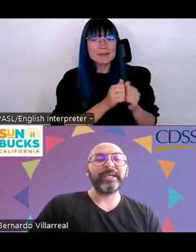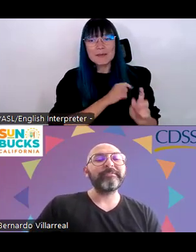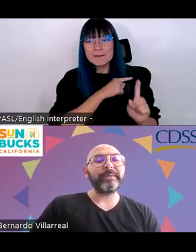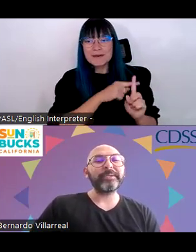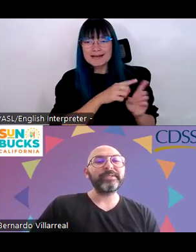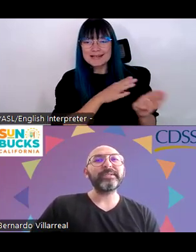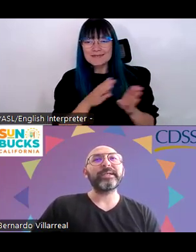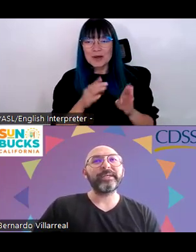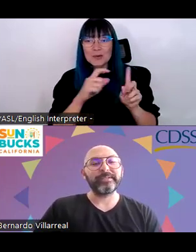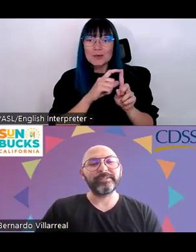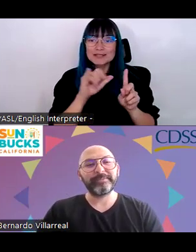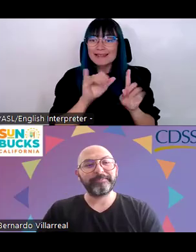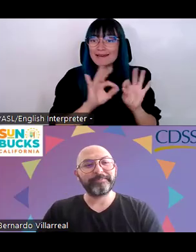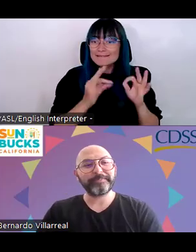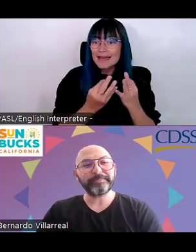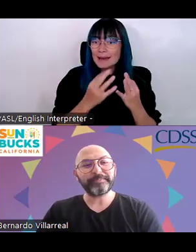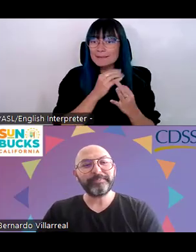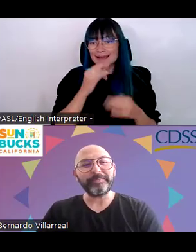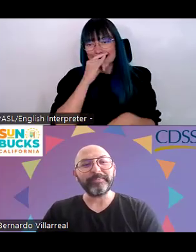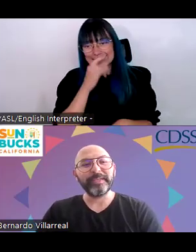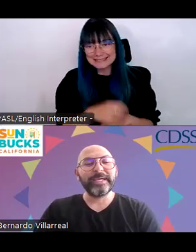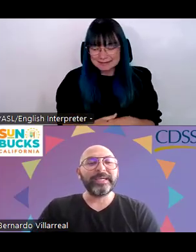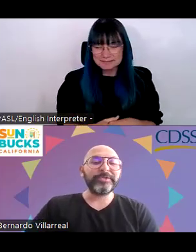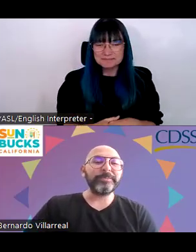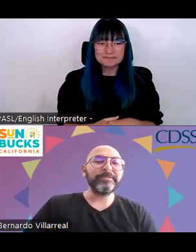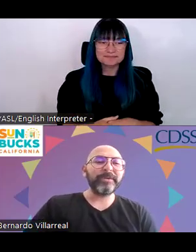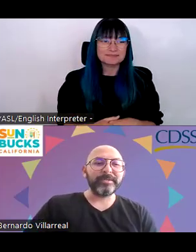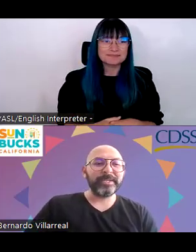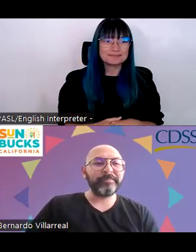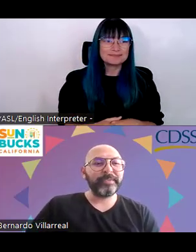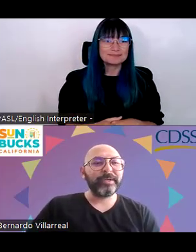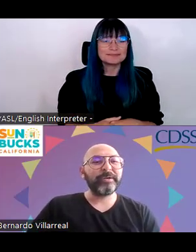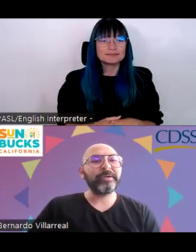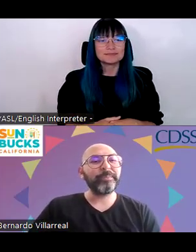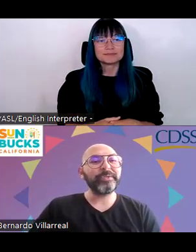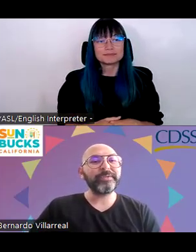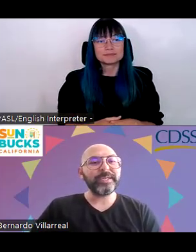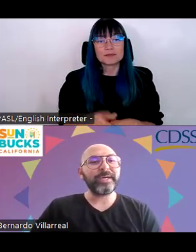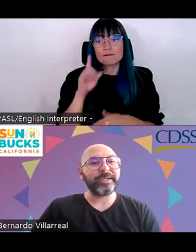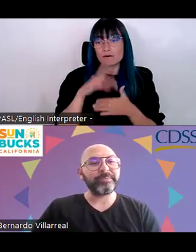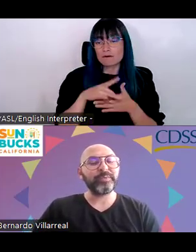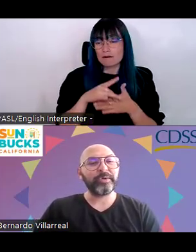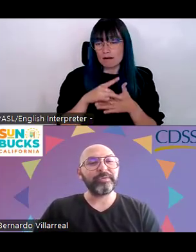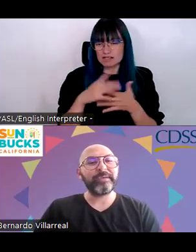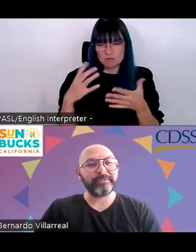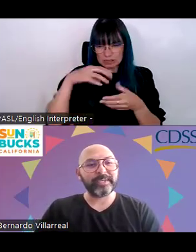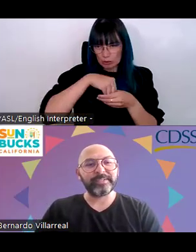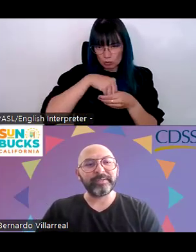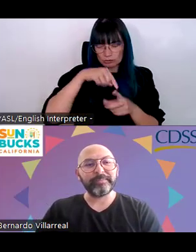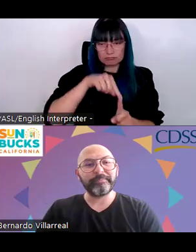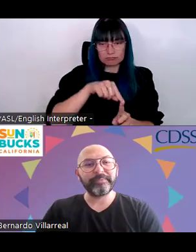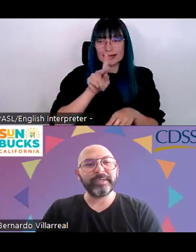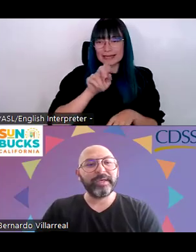with words like families and kids. In terms of content, there are a couple of key items